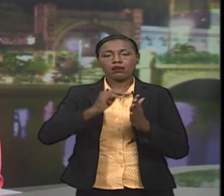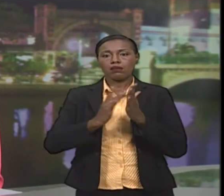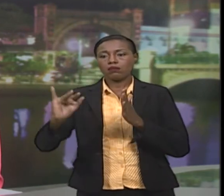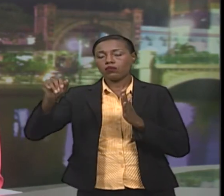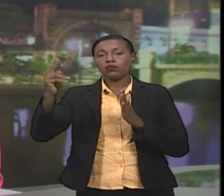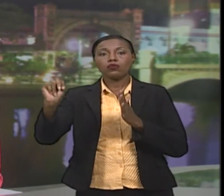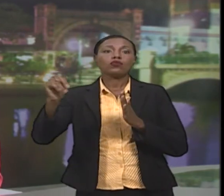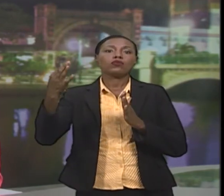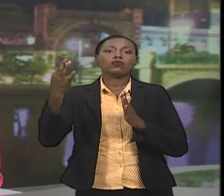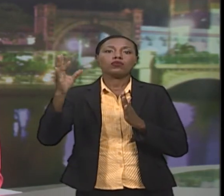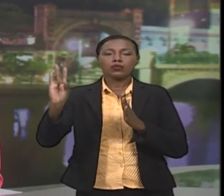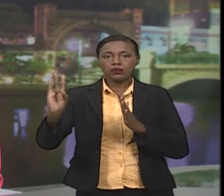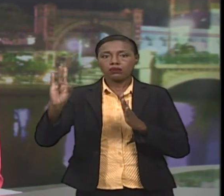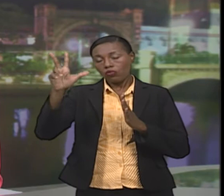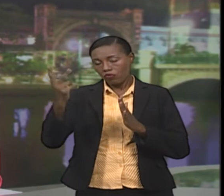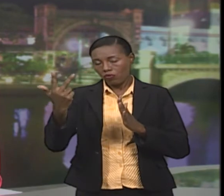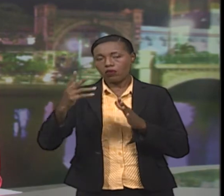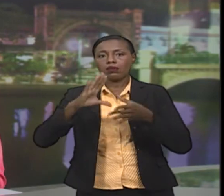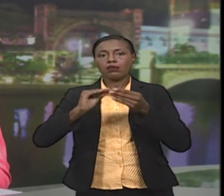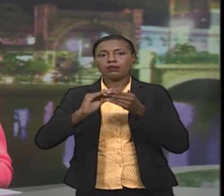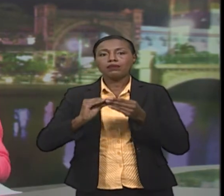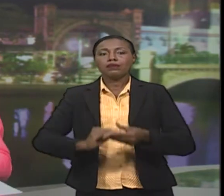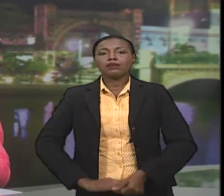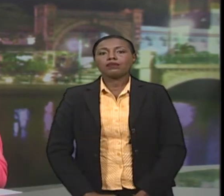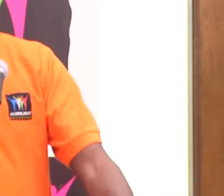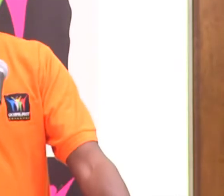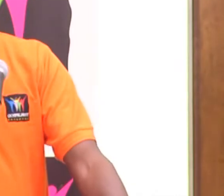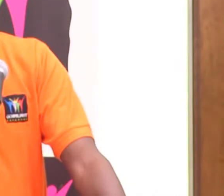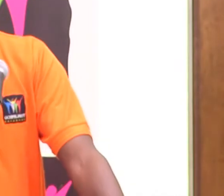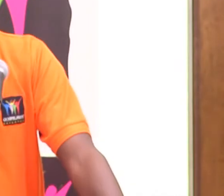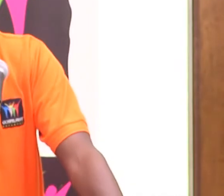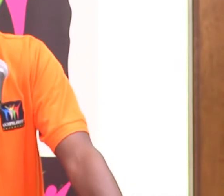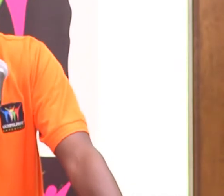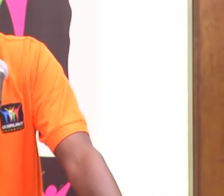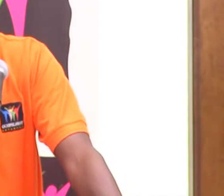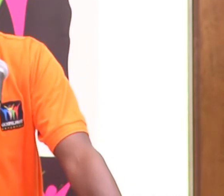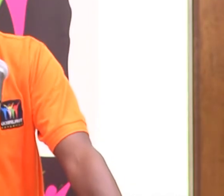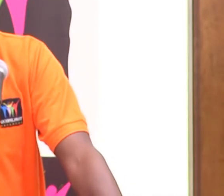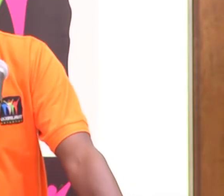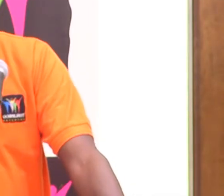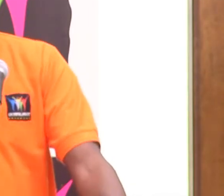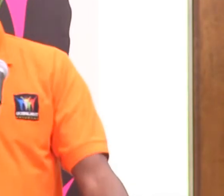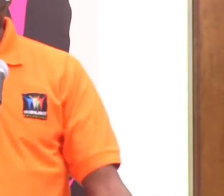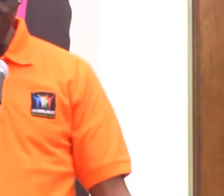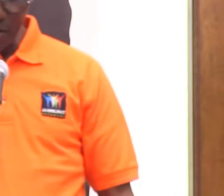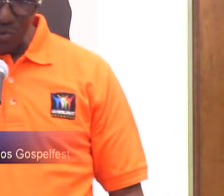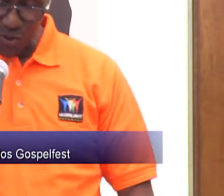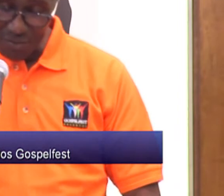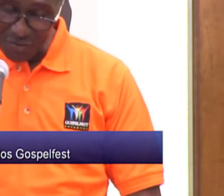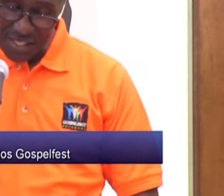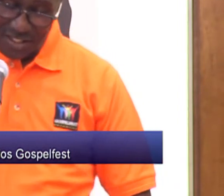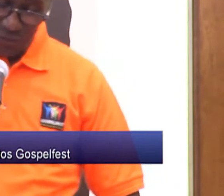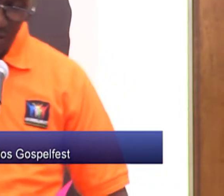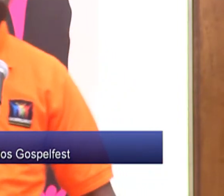Christian music and arts festival. Barbados Gospel Fest 2018 promises to deliver an exciting and inspiring